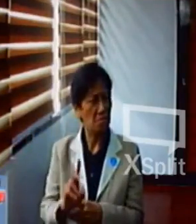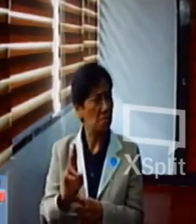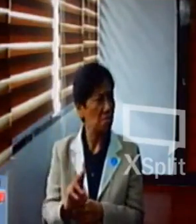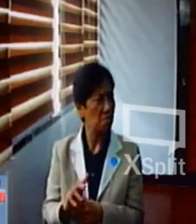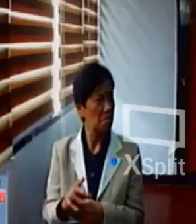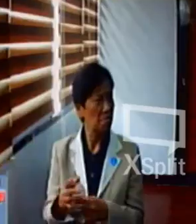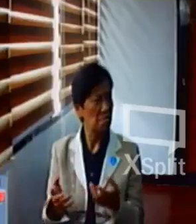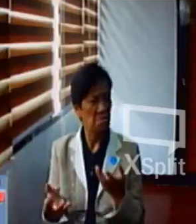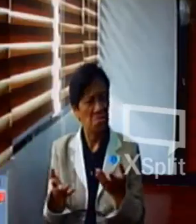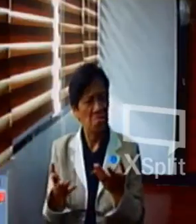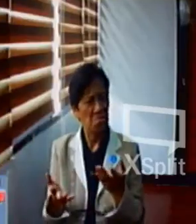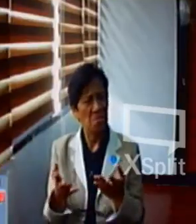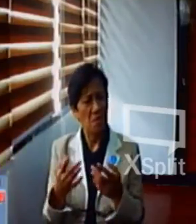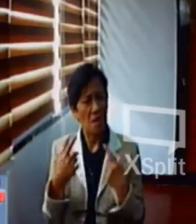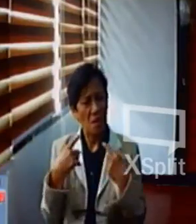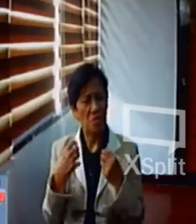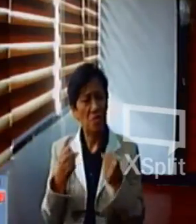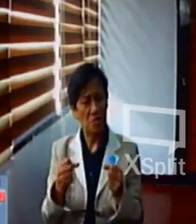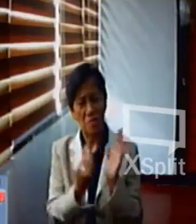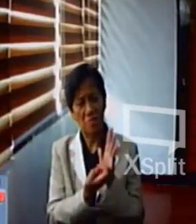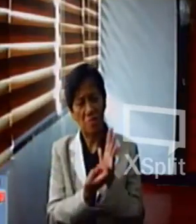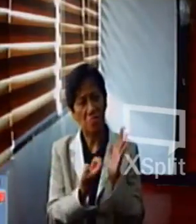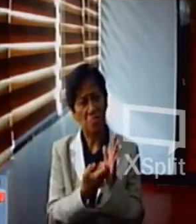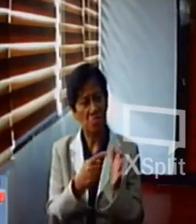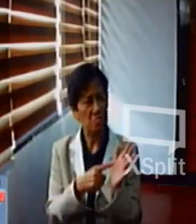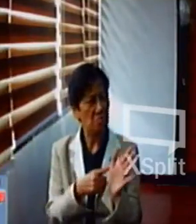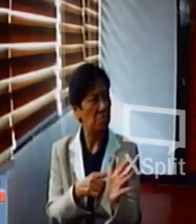there's already strong evidence to show that